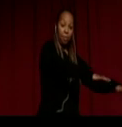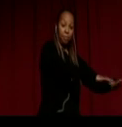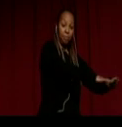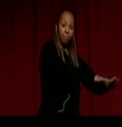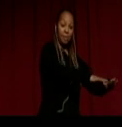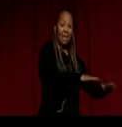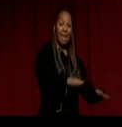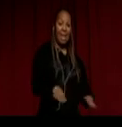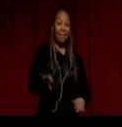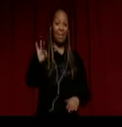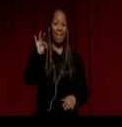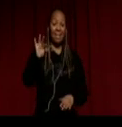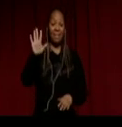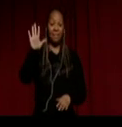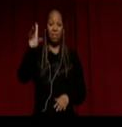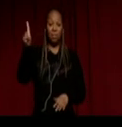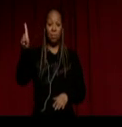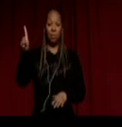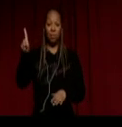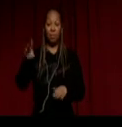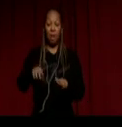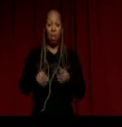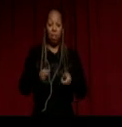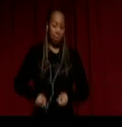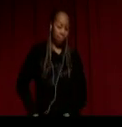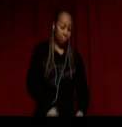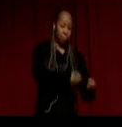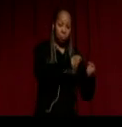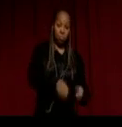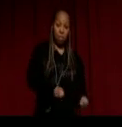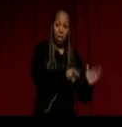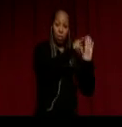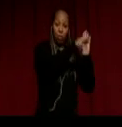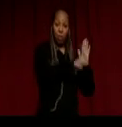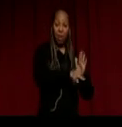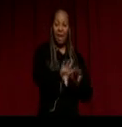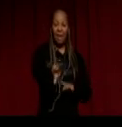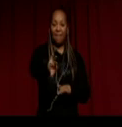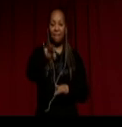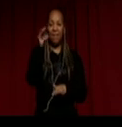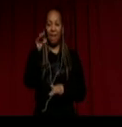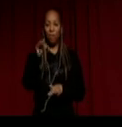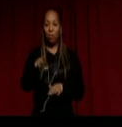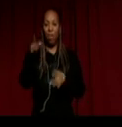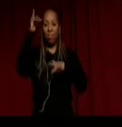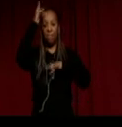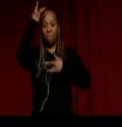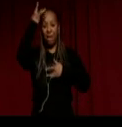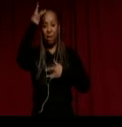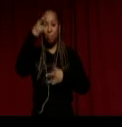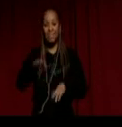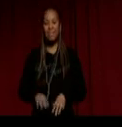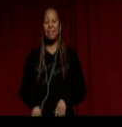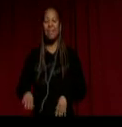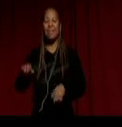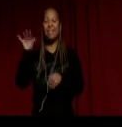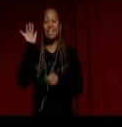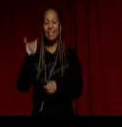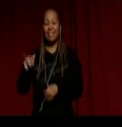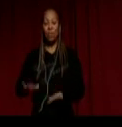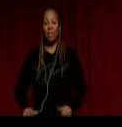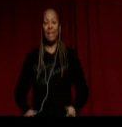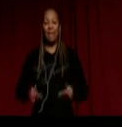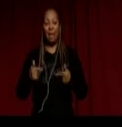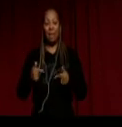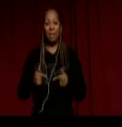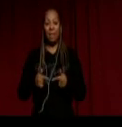went back and dug those graves up and found that virus still alive inside of a lady.